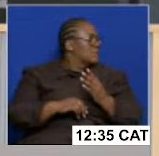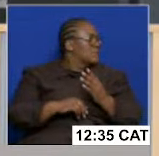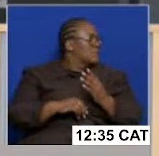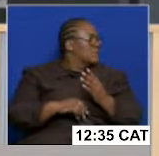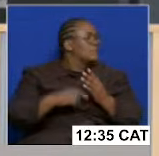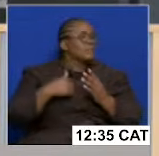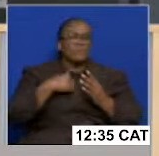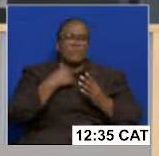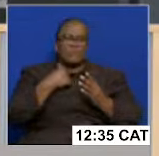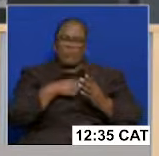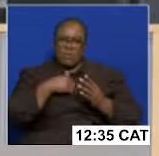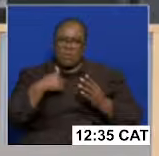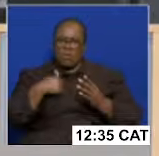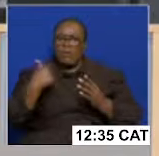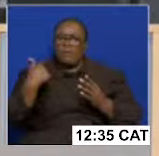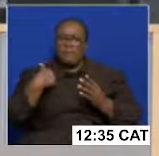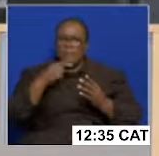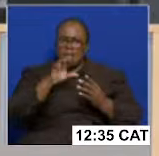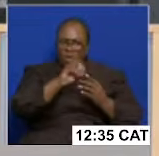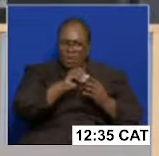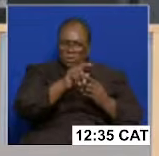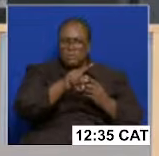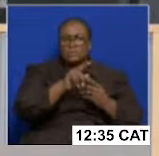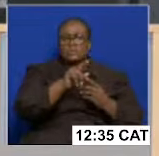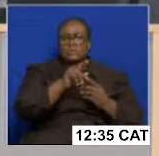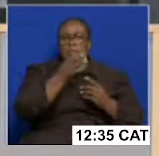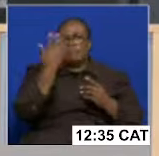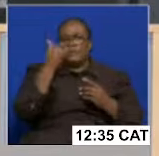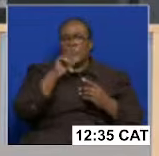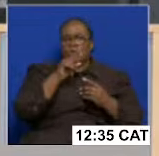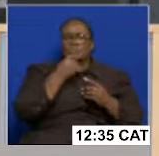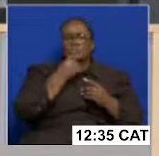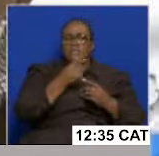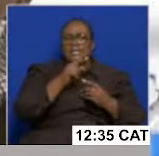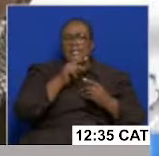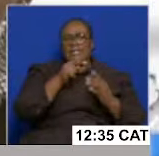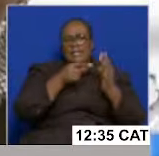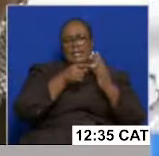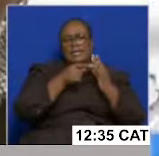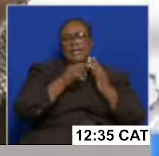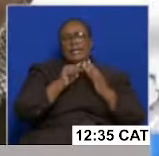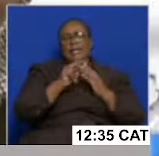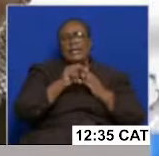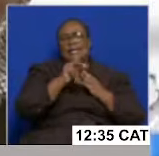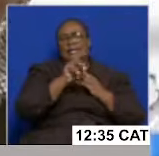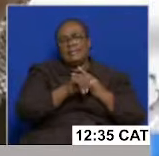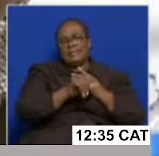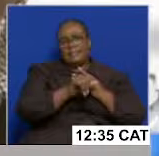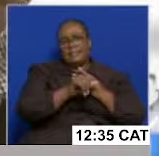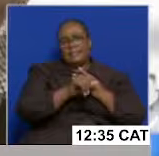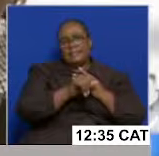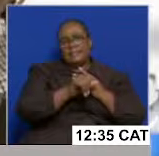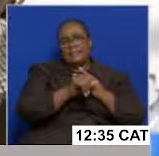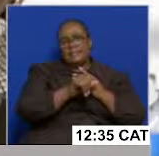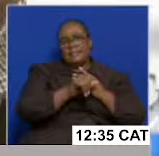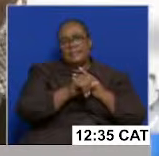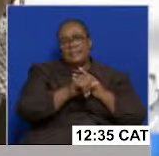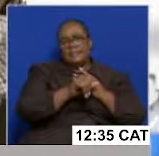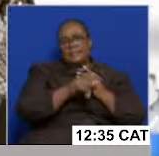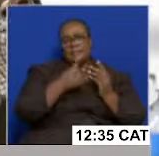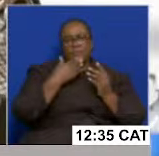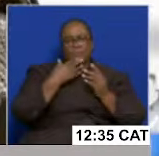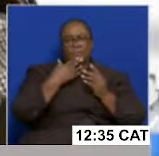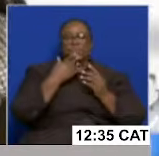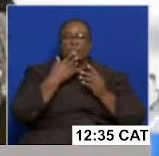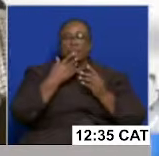to say she did refer to him as Andy van der Walt, but who does she understand Etienne here to be? And the witness I see. indicated. I see. Yes.